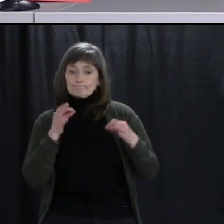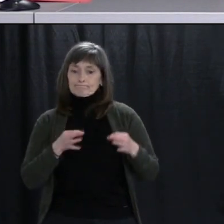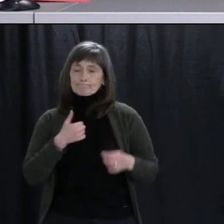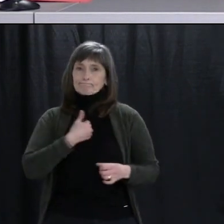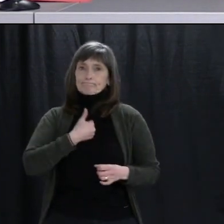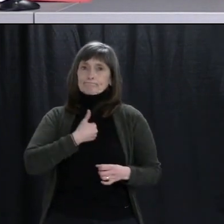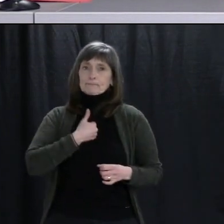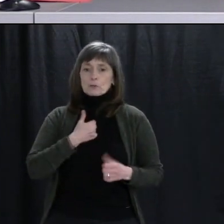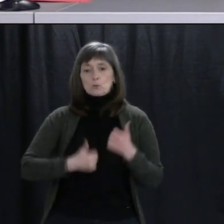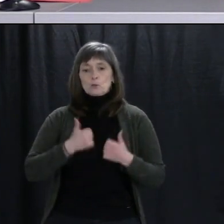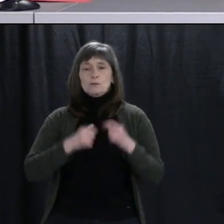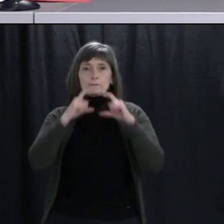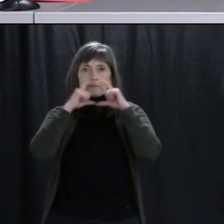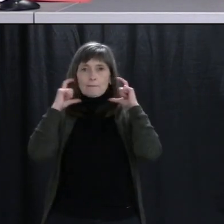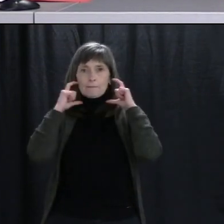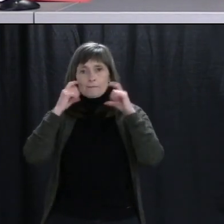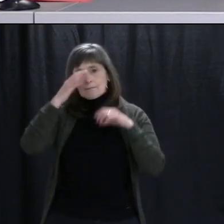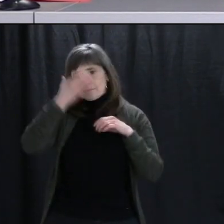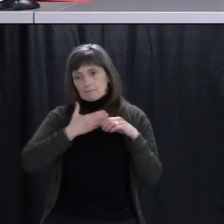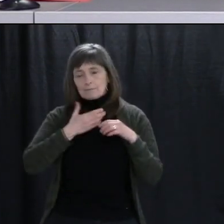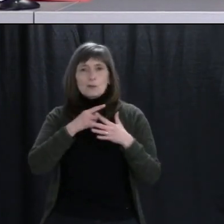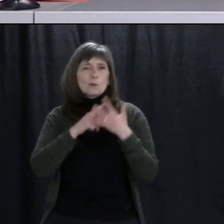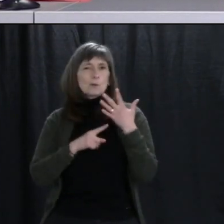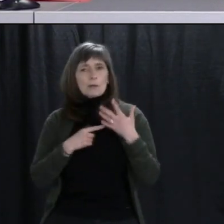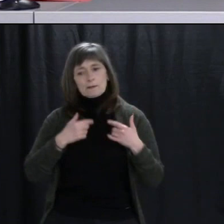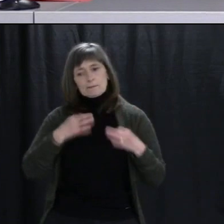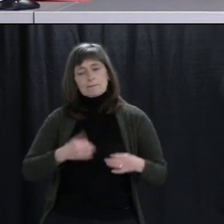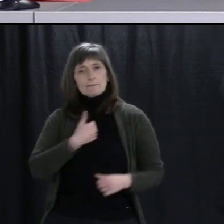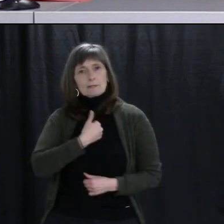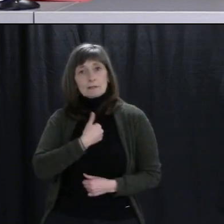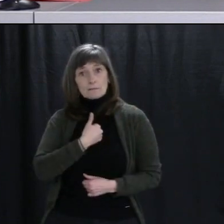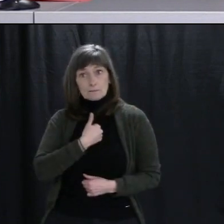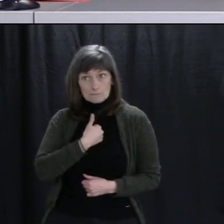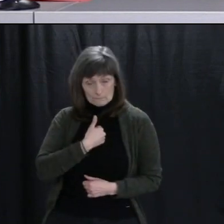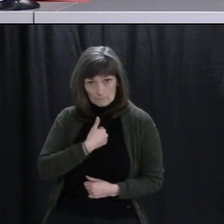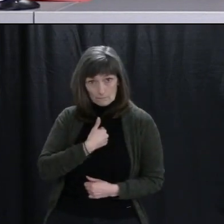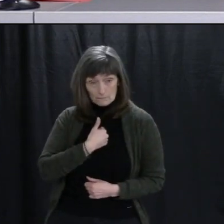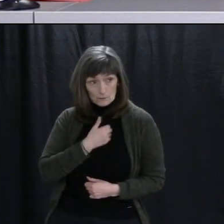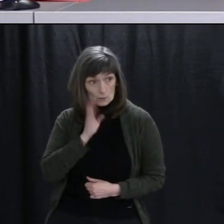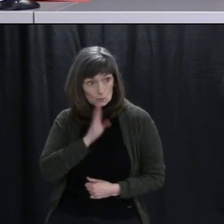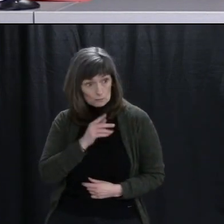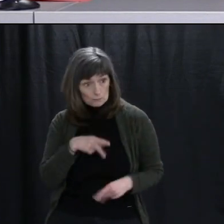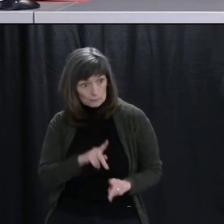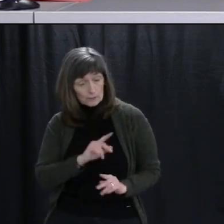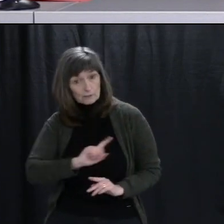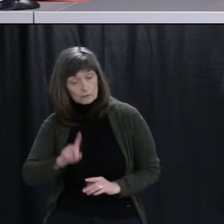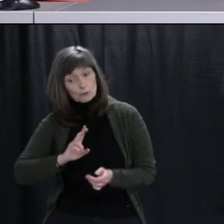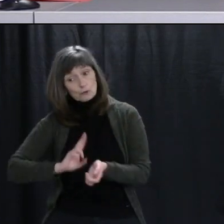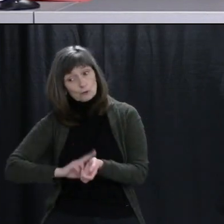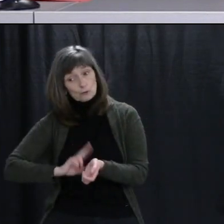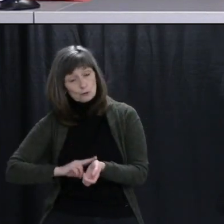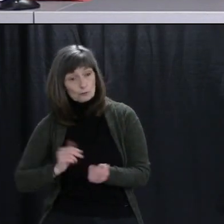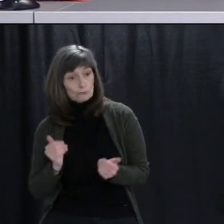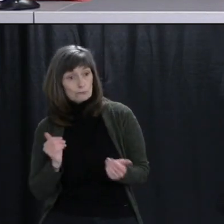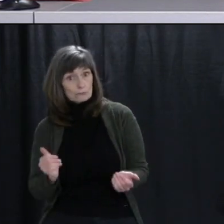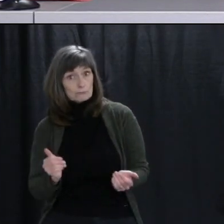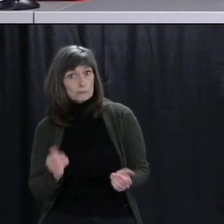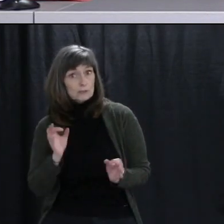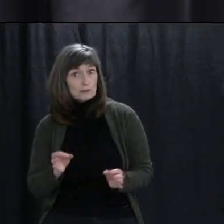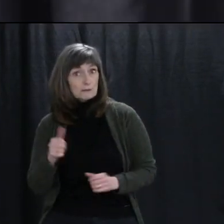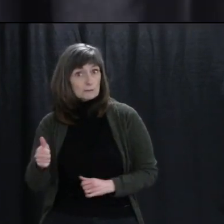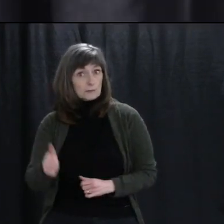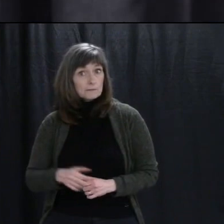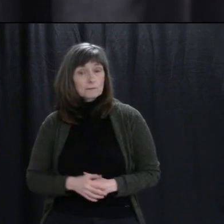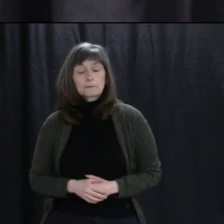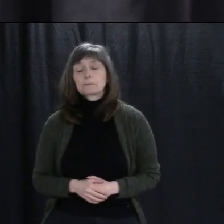treating COVID-19. So is the province going to give them the authority to make that decision, and if not, why? There has